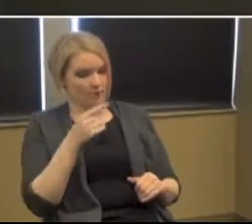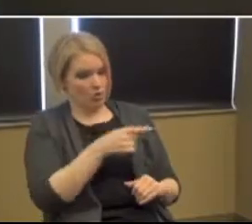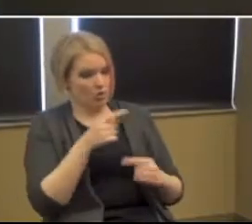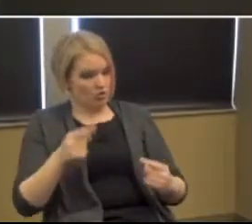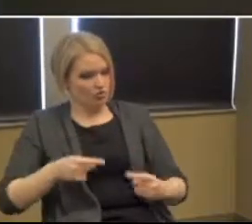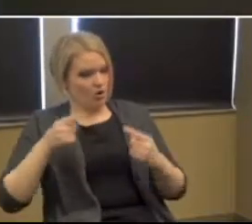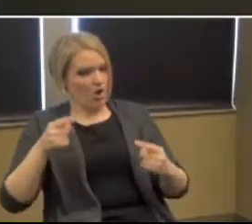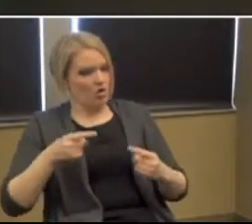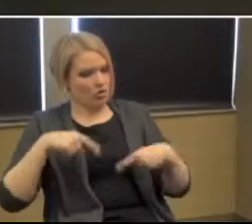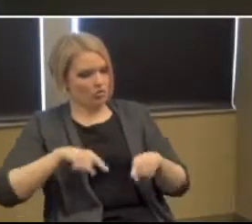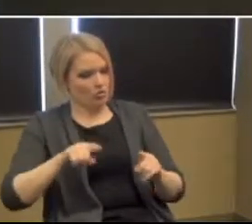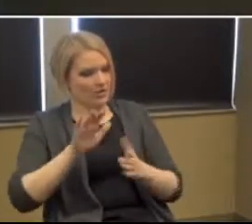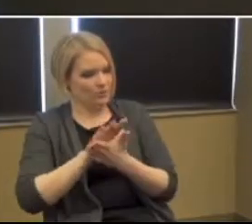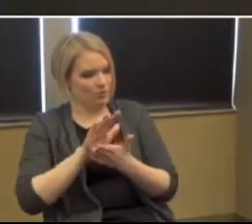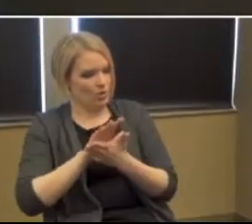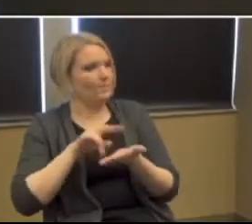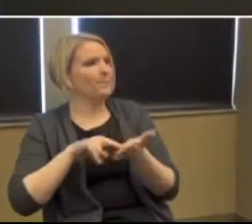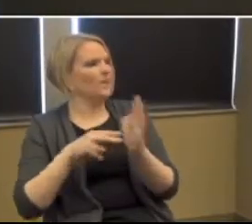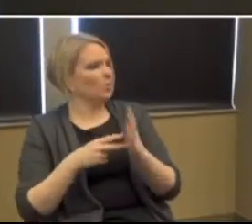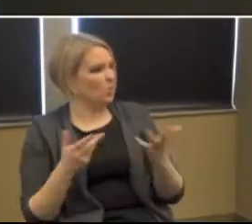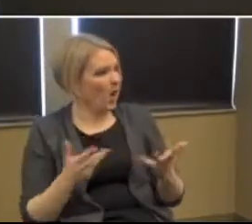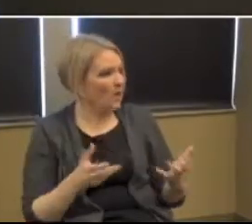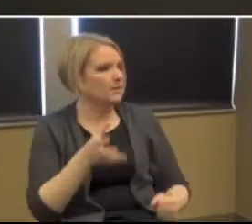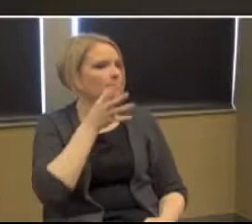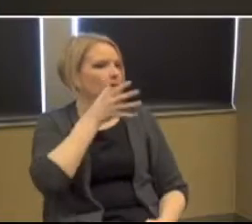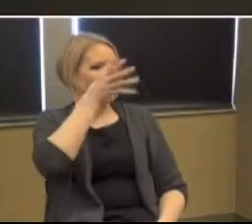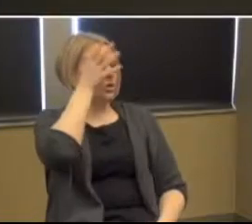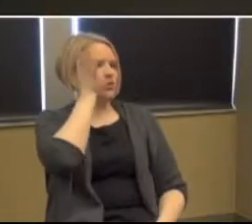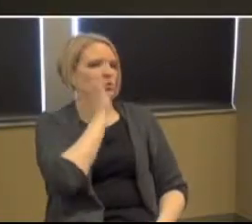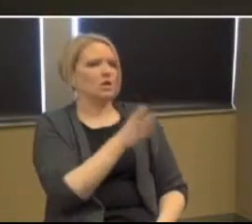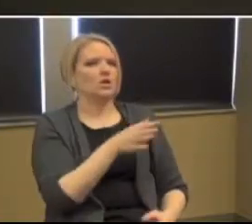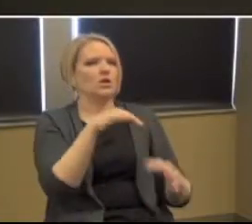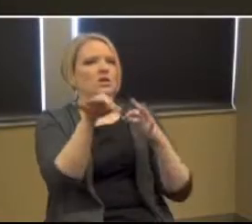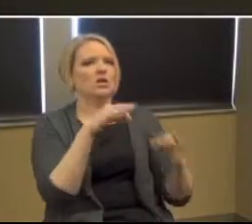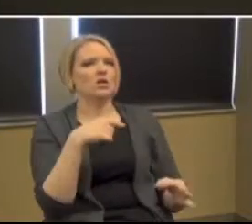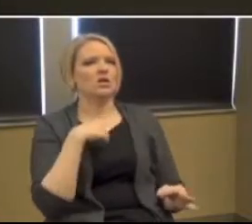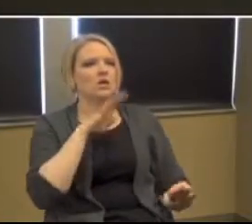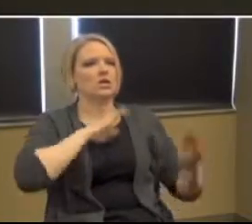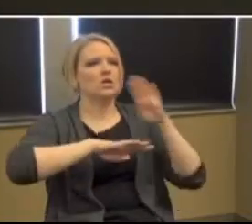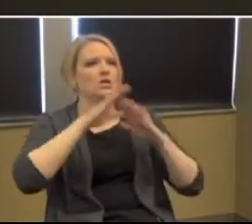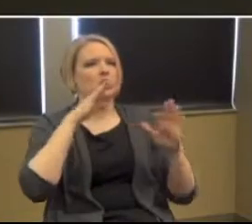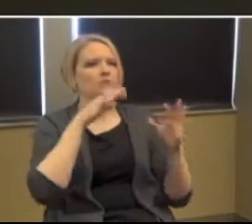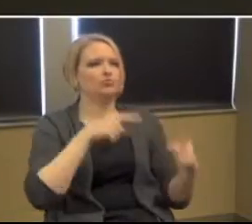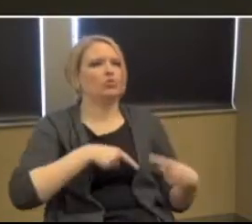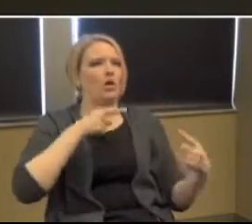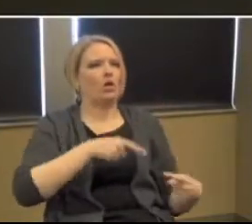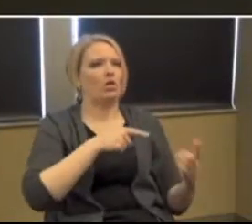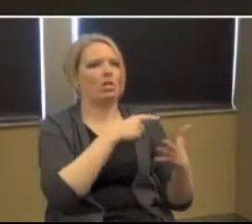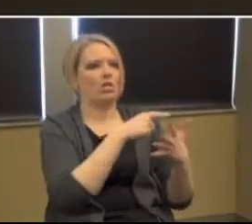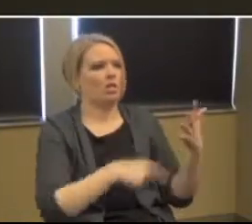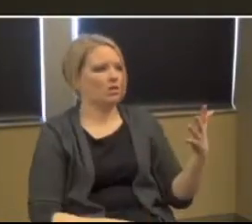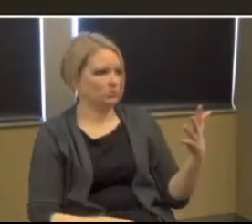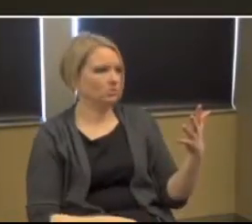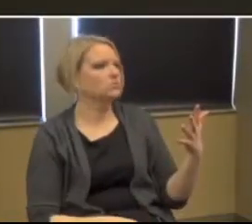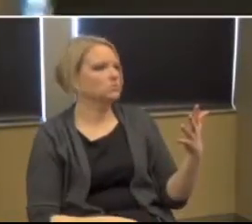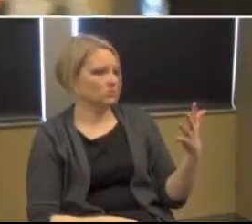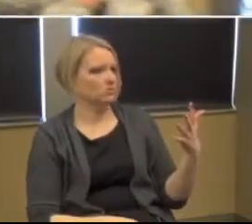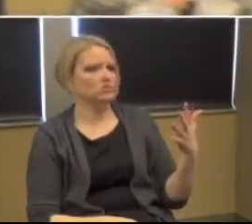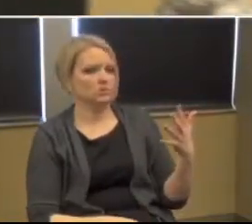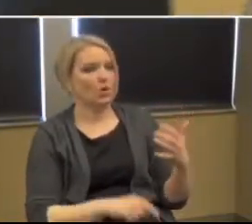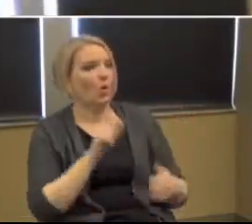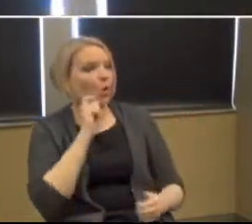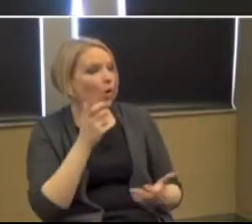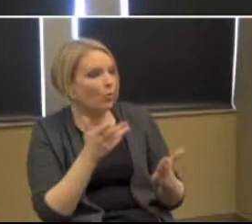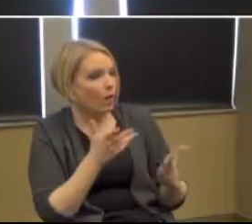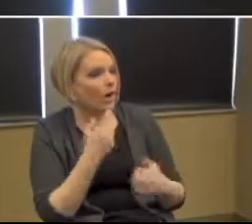I guarantee the parents can list out 5 to 10 things they're struggling with to get their kid to do at home. And the cool thing is if